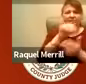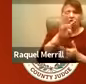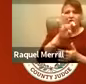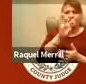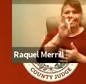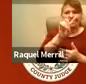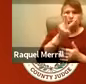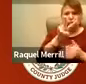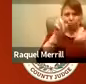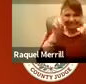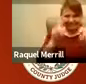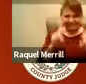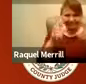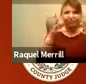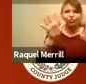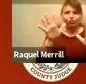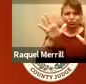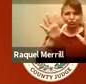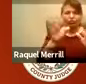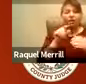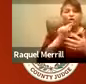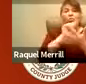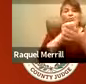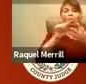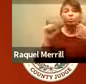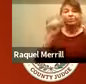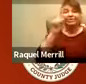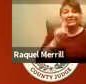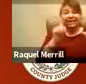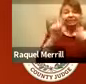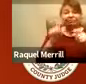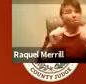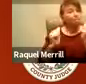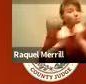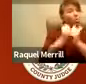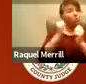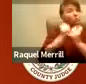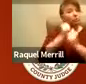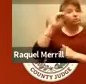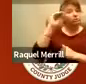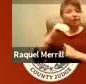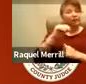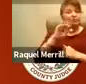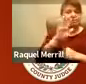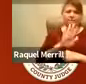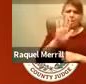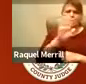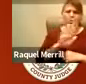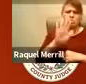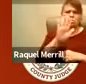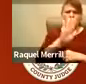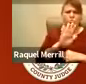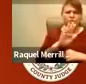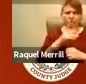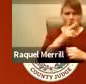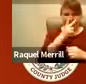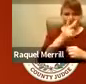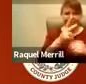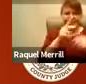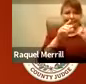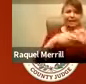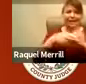112,482 tests. Of those tests, the majority, or roughly, as you can see, a very